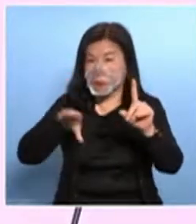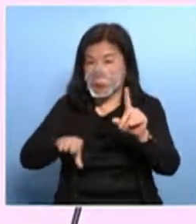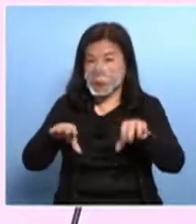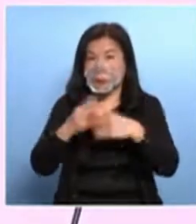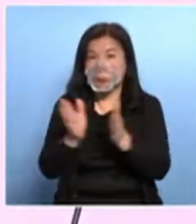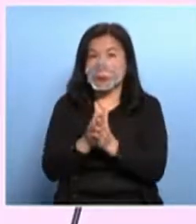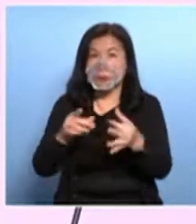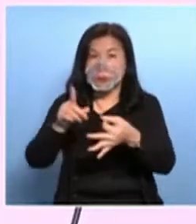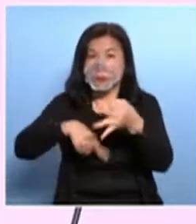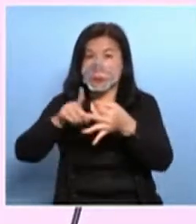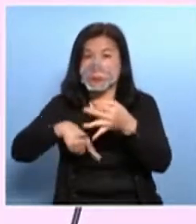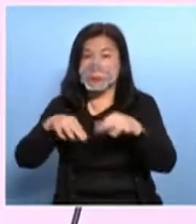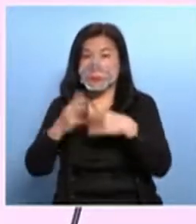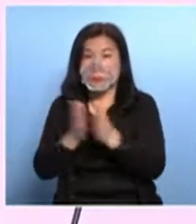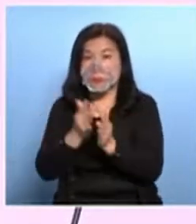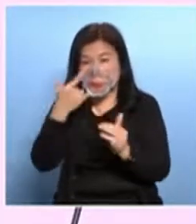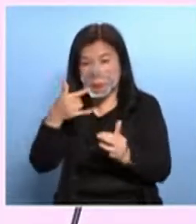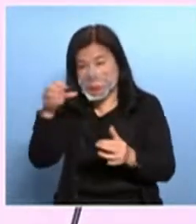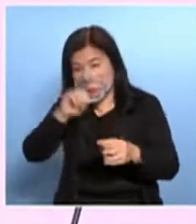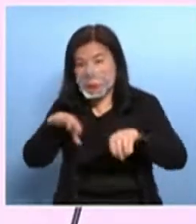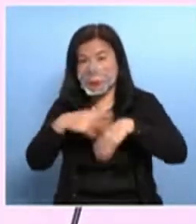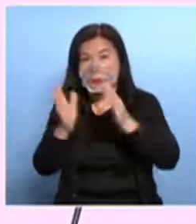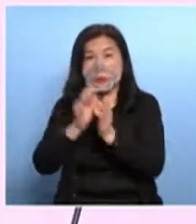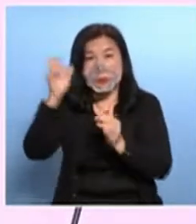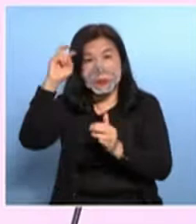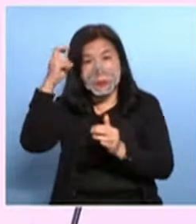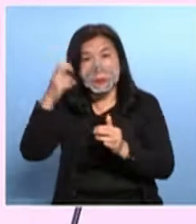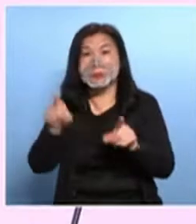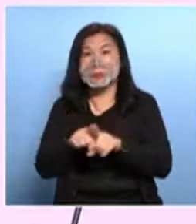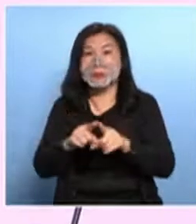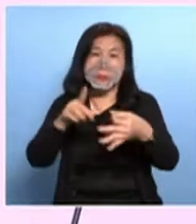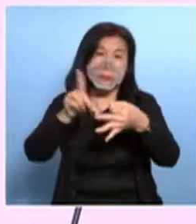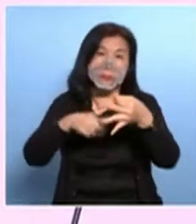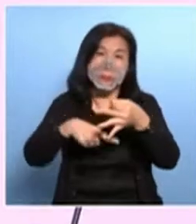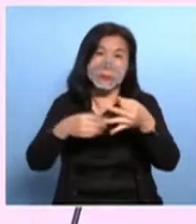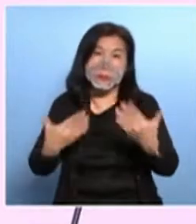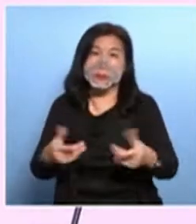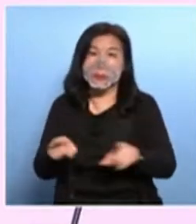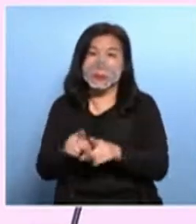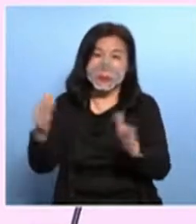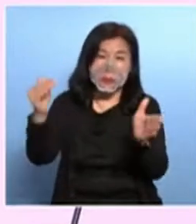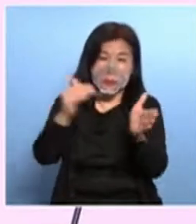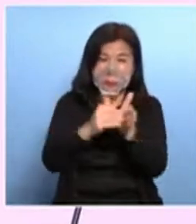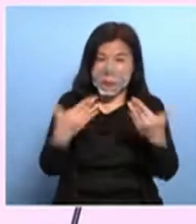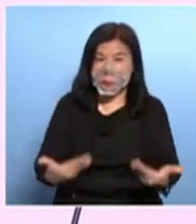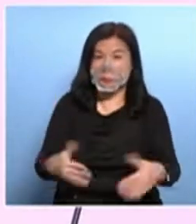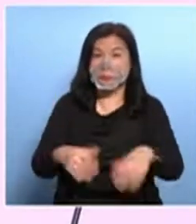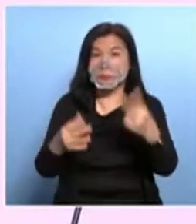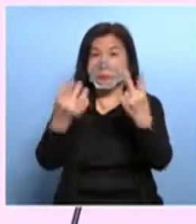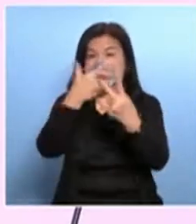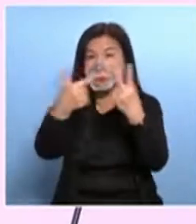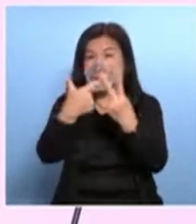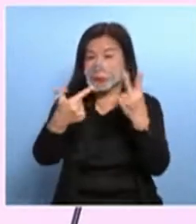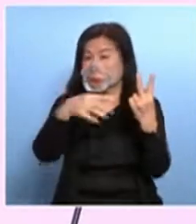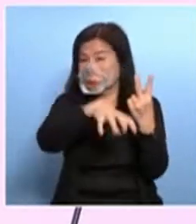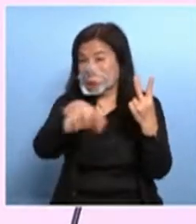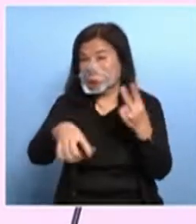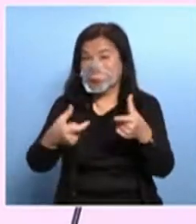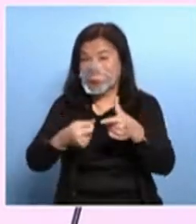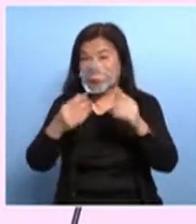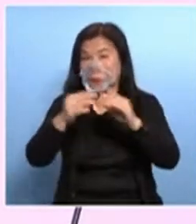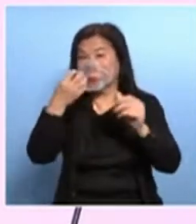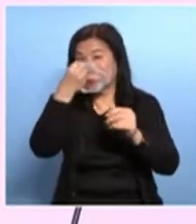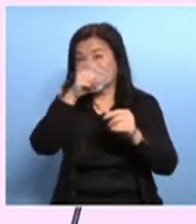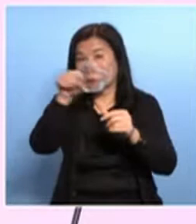In year 2018, I allocated $10 billion to launch the flagship projects of Indo-Hong Kong research clusters, under which